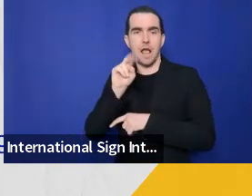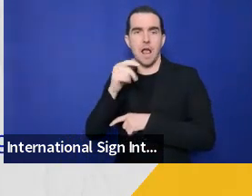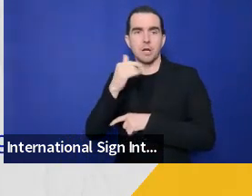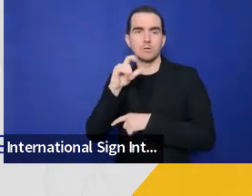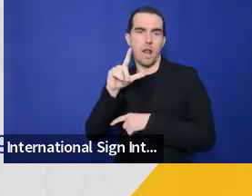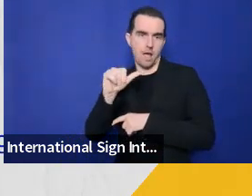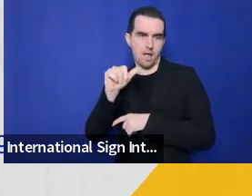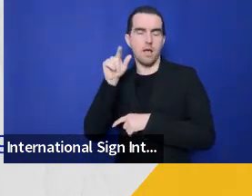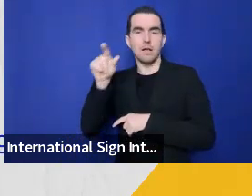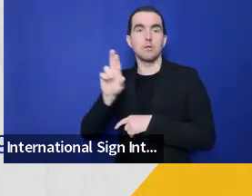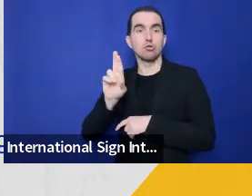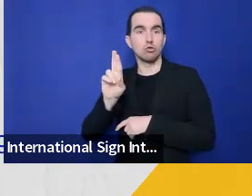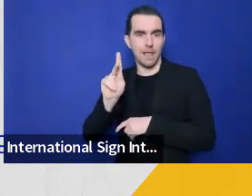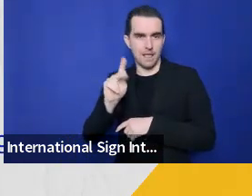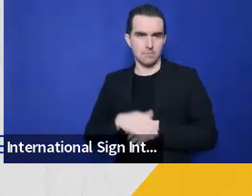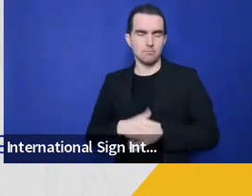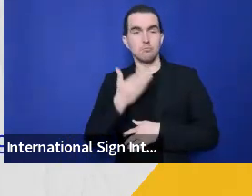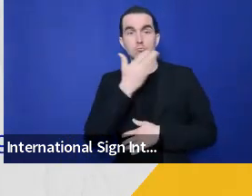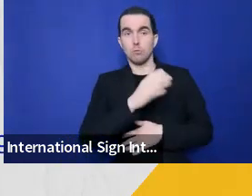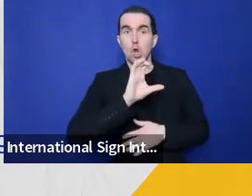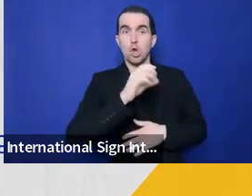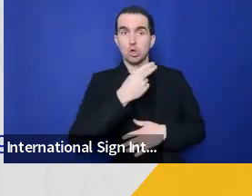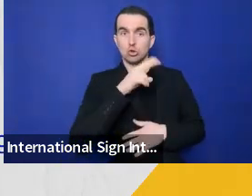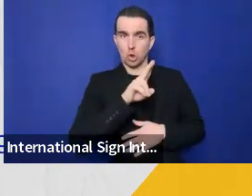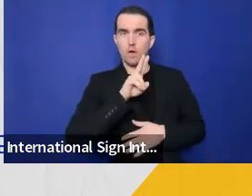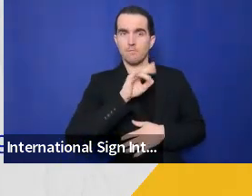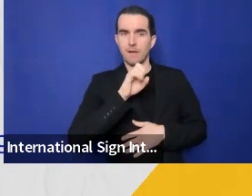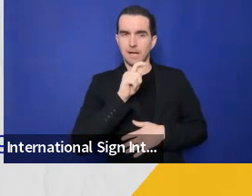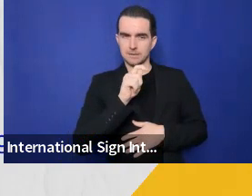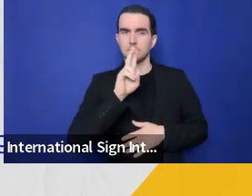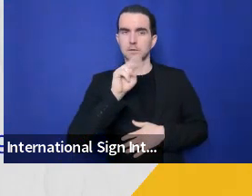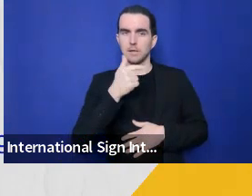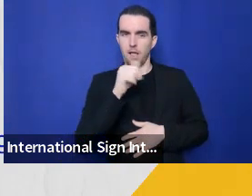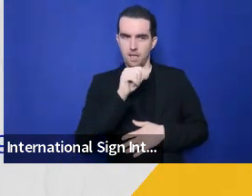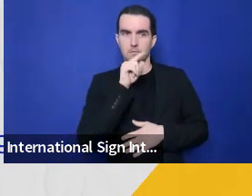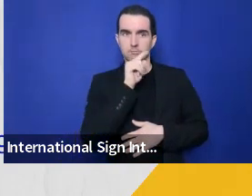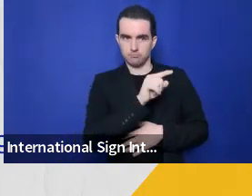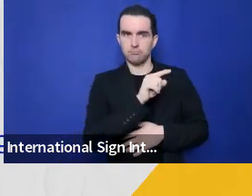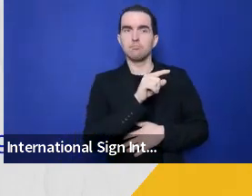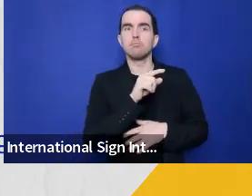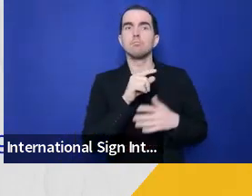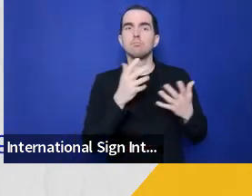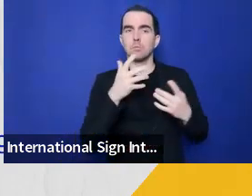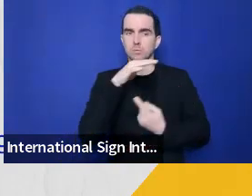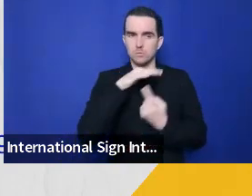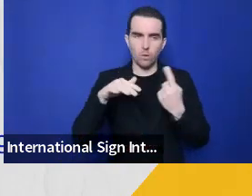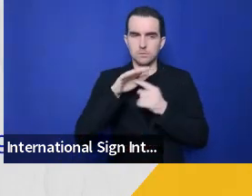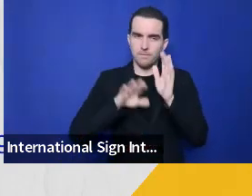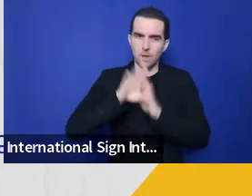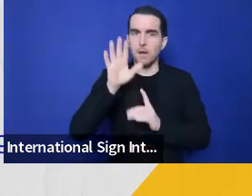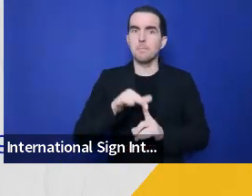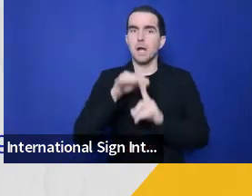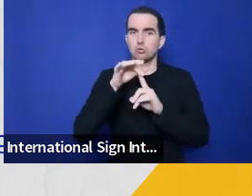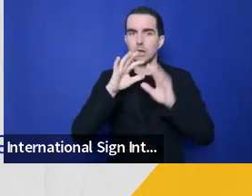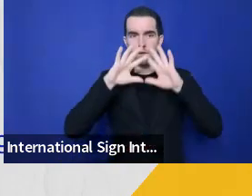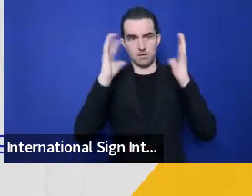We have Mr. Mohamza Prosper, Commissioner for Disability and Elderly from the Ministry of Gender, Labour and Social